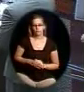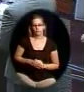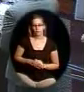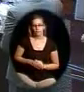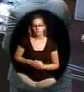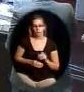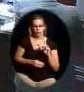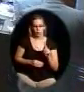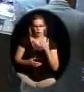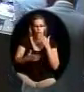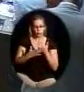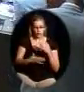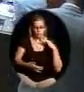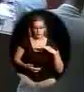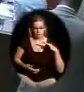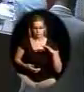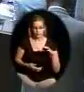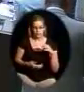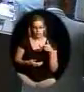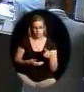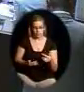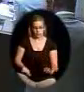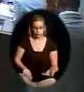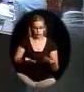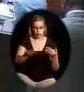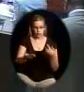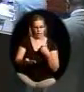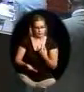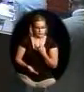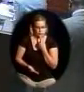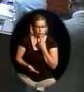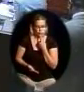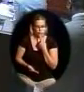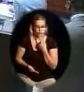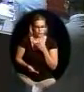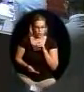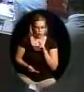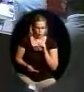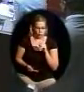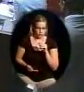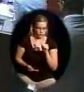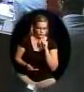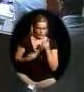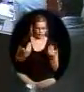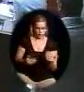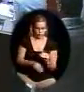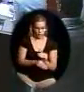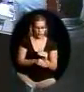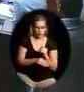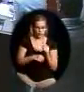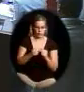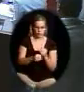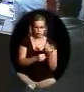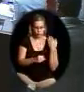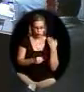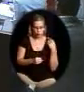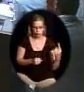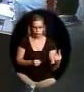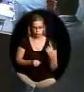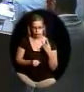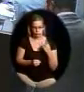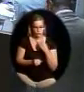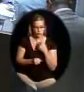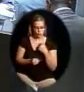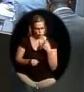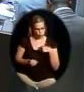One great benefit of this proposal, and I'm disappointed that Rita Ashley's not here tonight, because about a year ago she approached me and said, Cindy, we need to